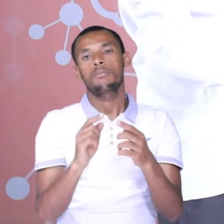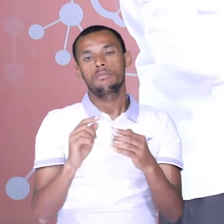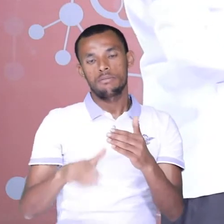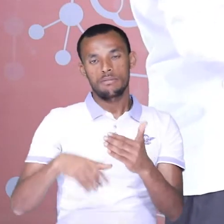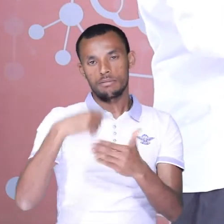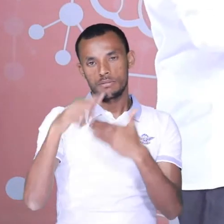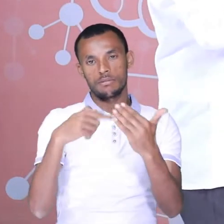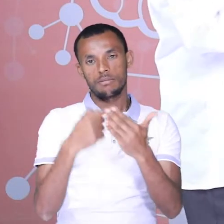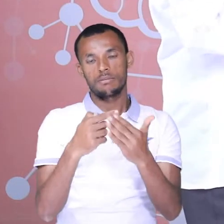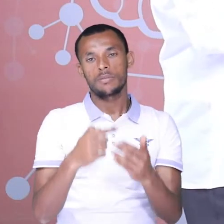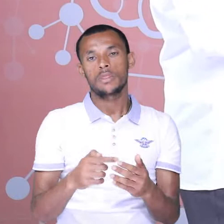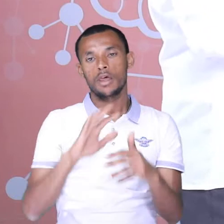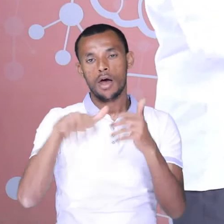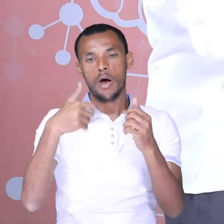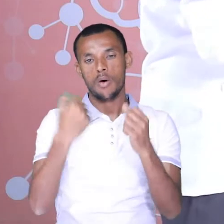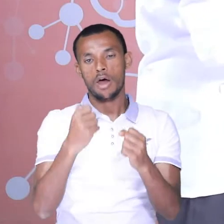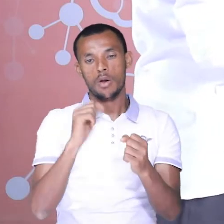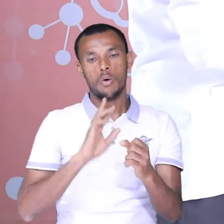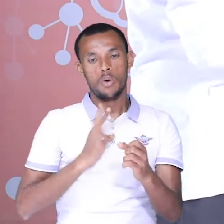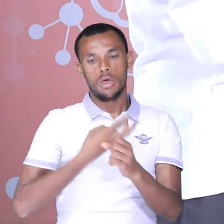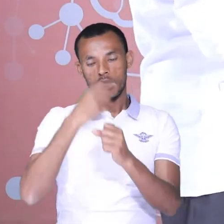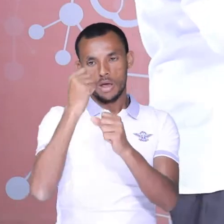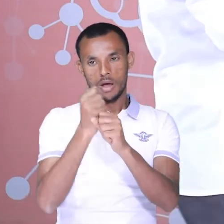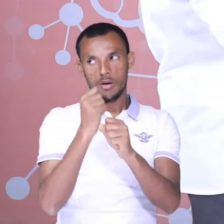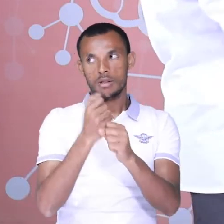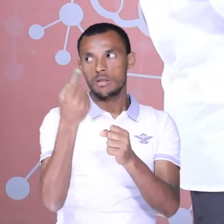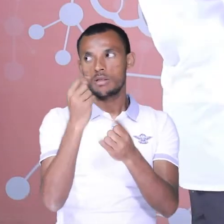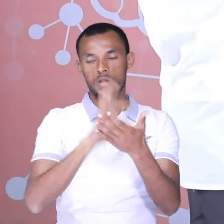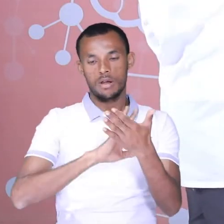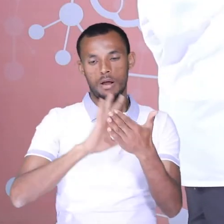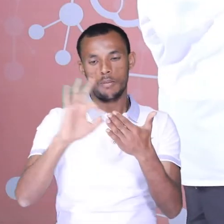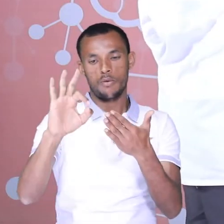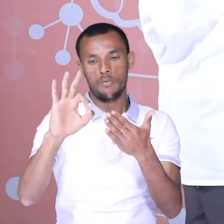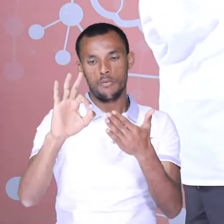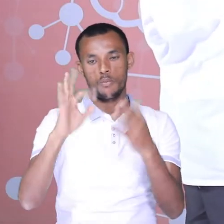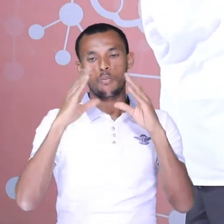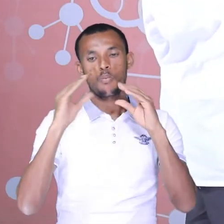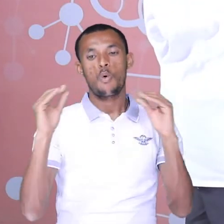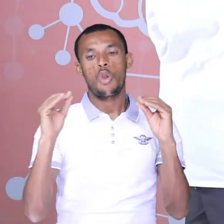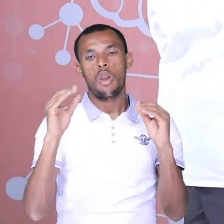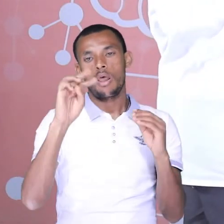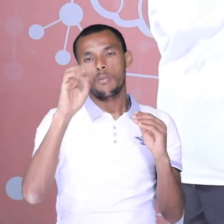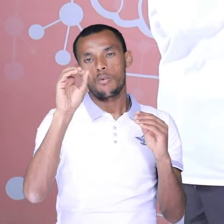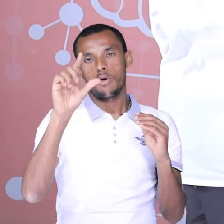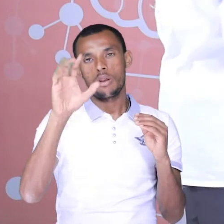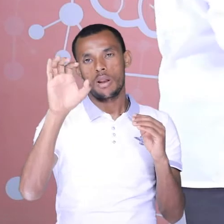Therefore, how can we calculate the number of moles? The number of